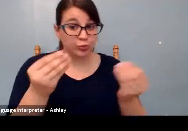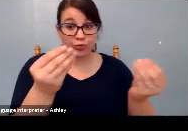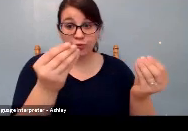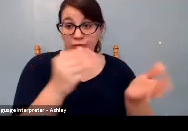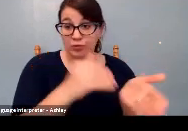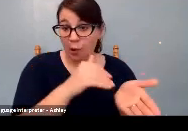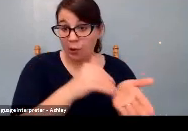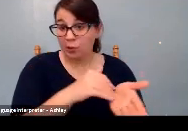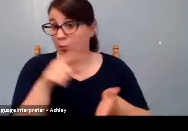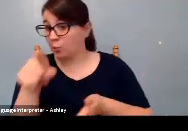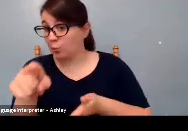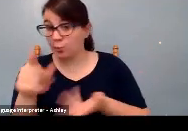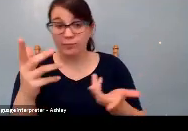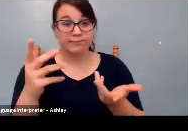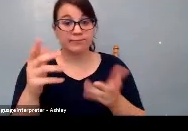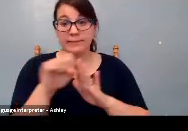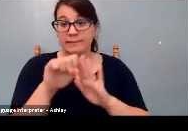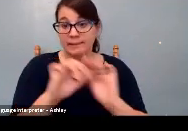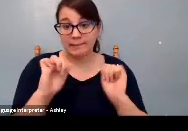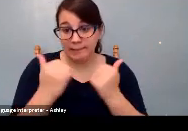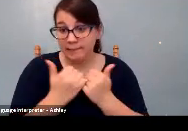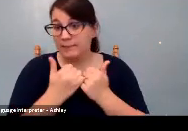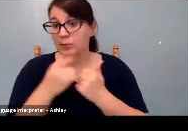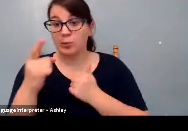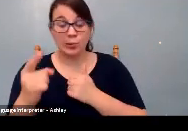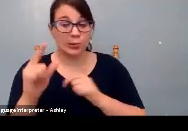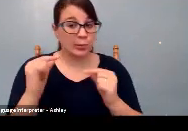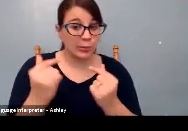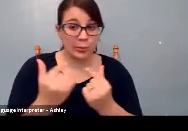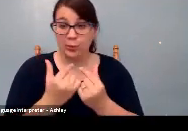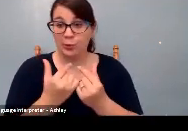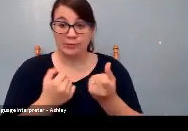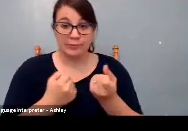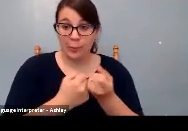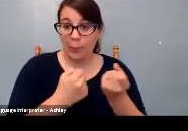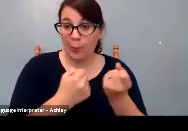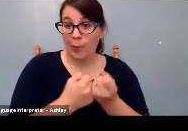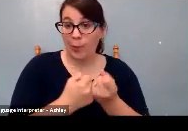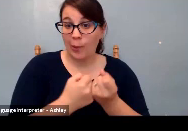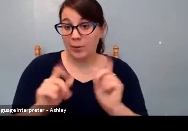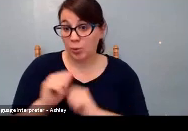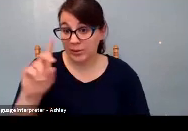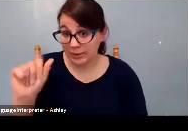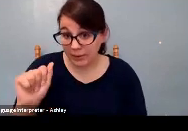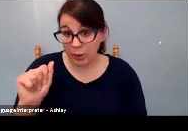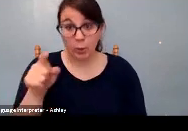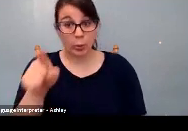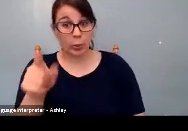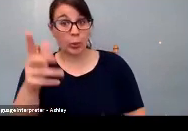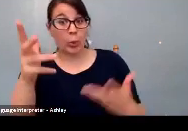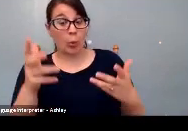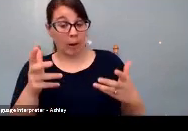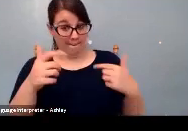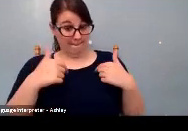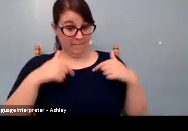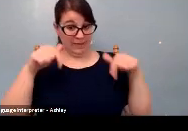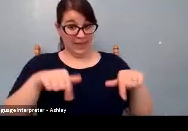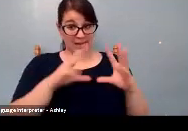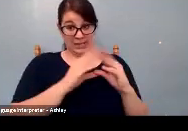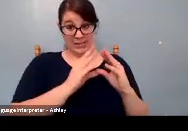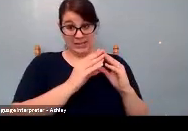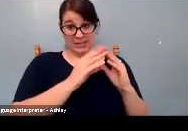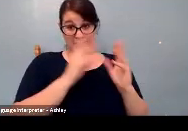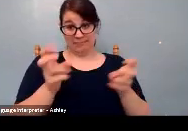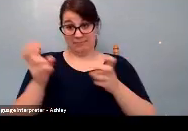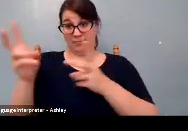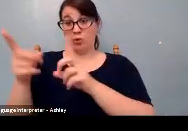or a group that serves and or advocates for individuals with disability, and you want to bring this webinar to individuals within your